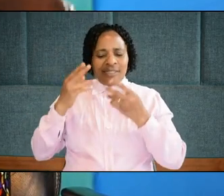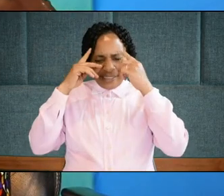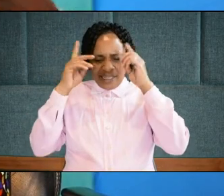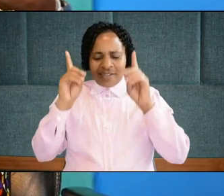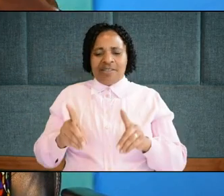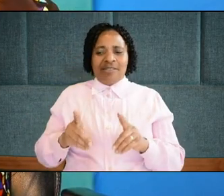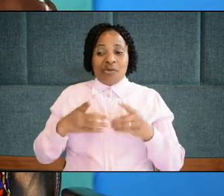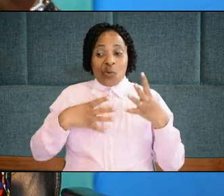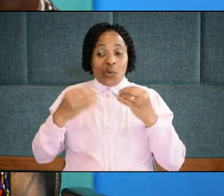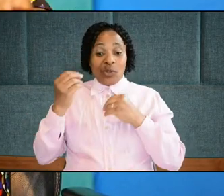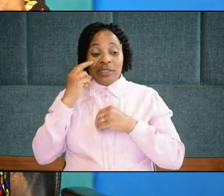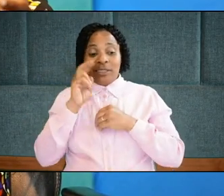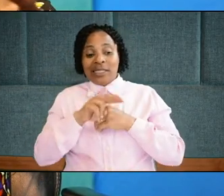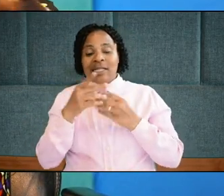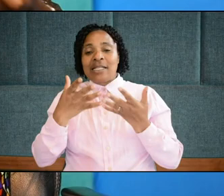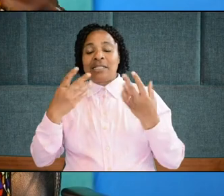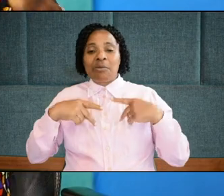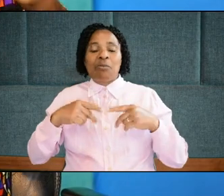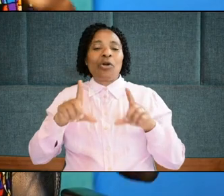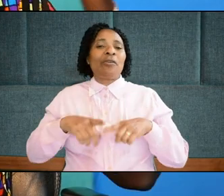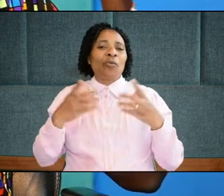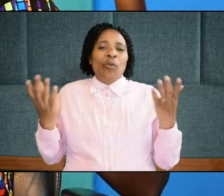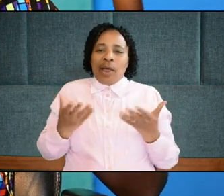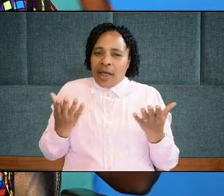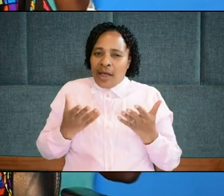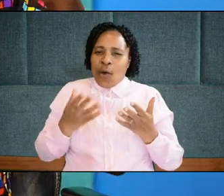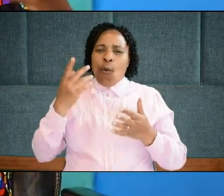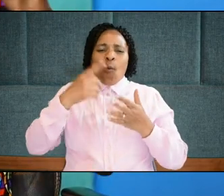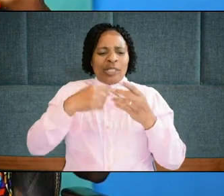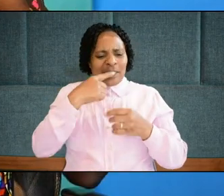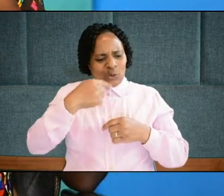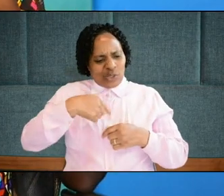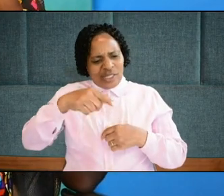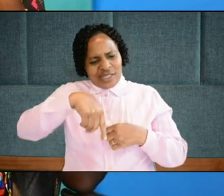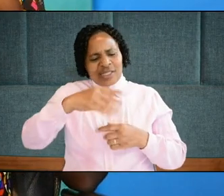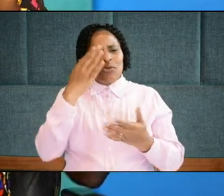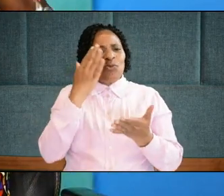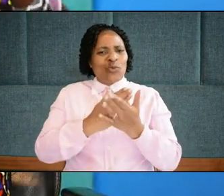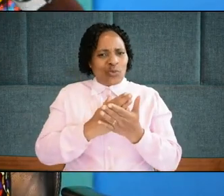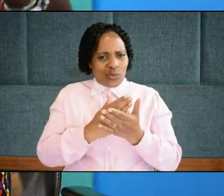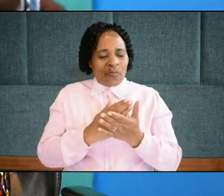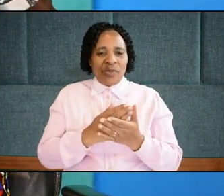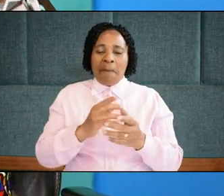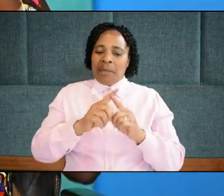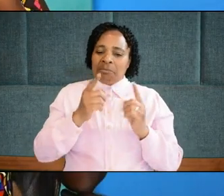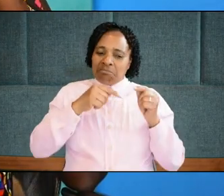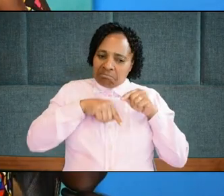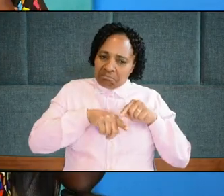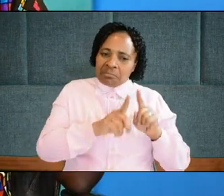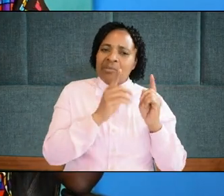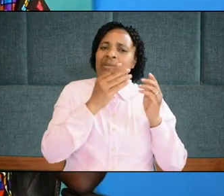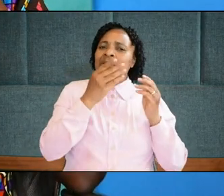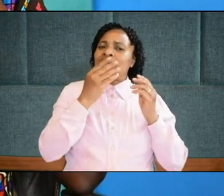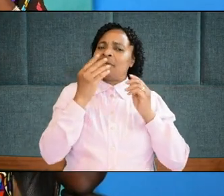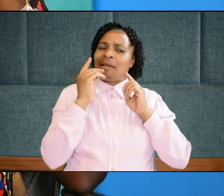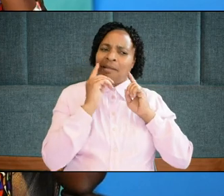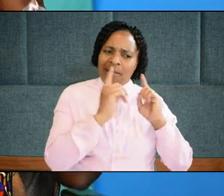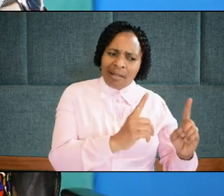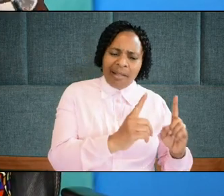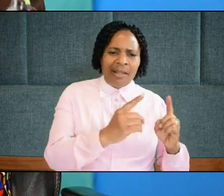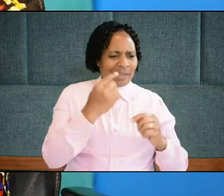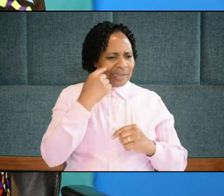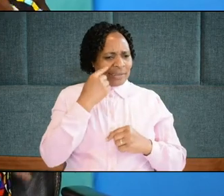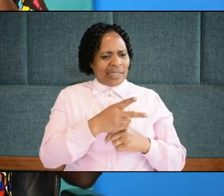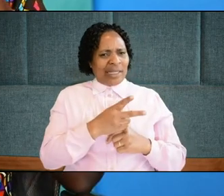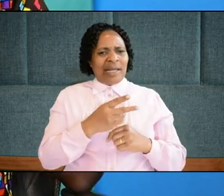for ourselves where these people live. Let's see if what they have told us is the truth. However, when they went to sea, they saw, wow, these